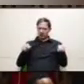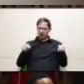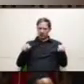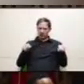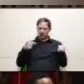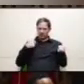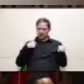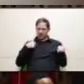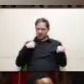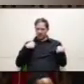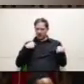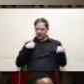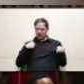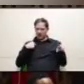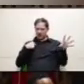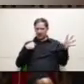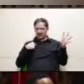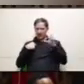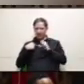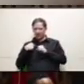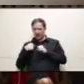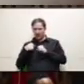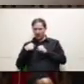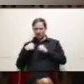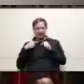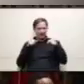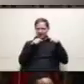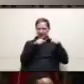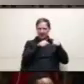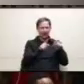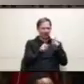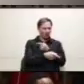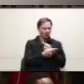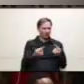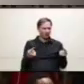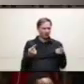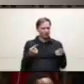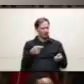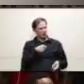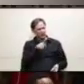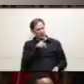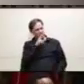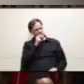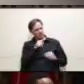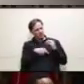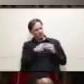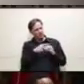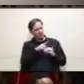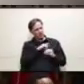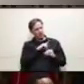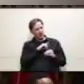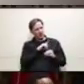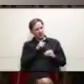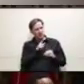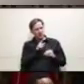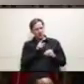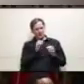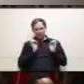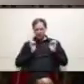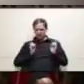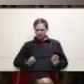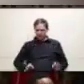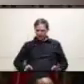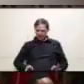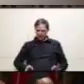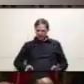councillor, at some point they are councillors, but you can't have parallel. So what was this thing you're talking about? Was you're making it very official. If you make